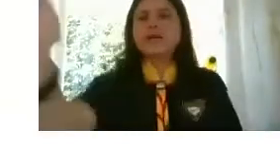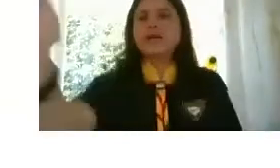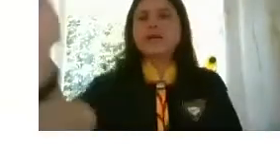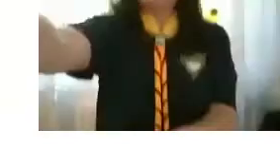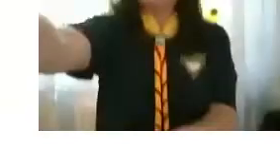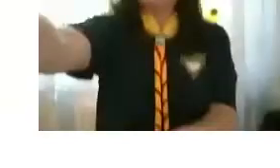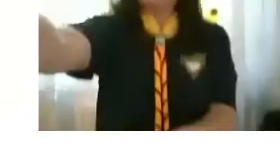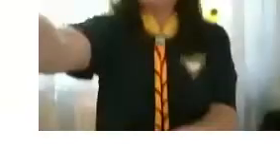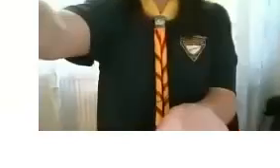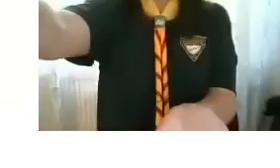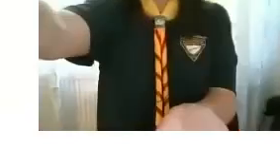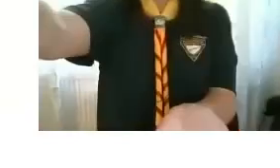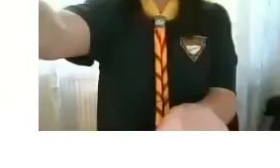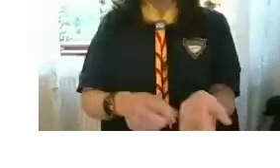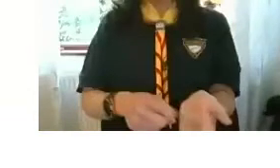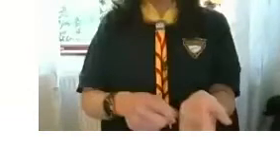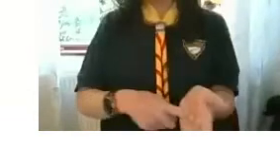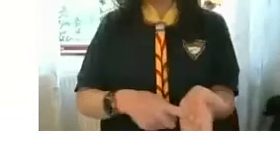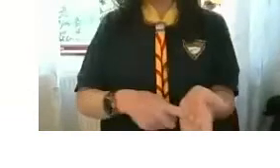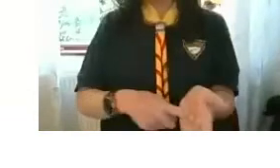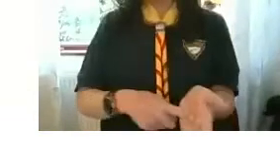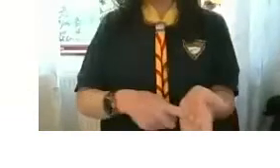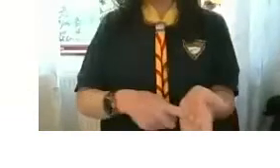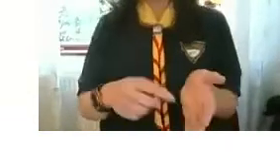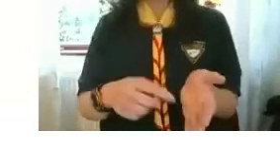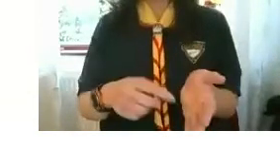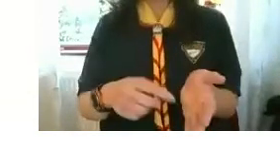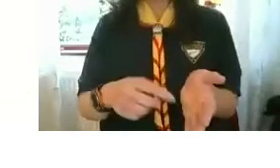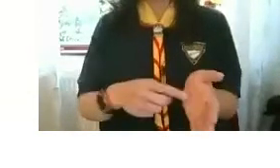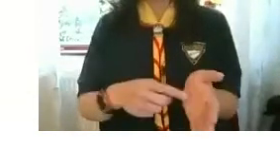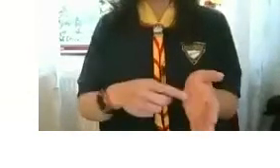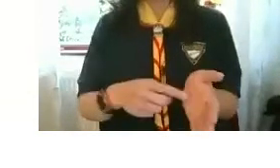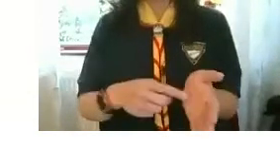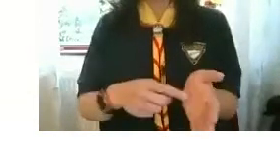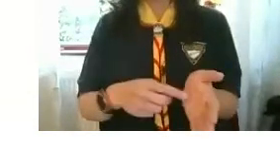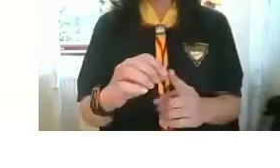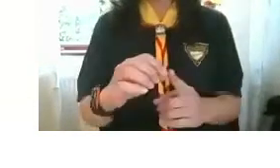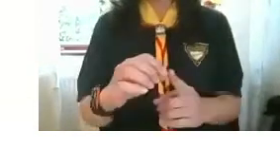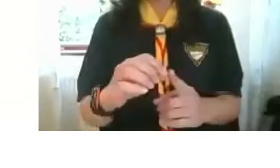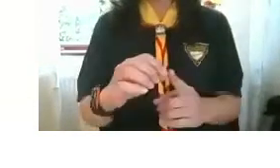let me put it lower. You have your hands here and you are talking and you're doing all the sign here. So you have like